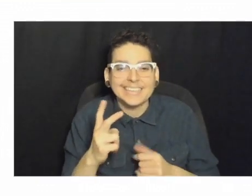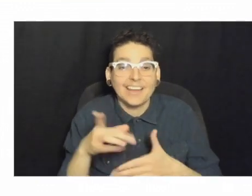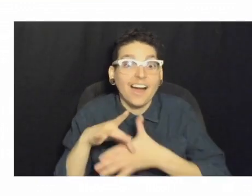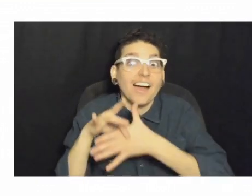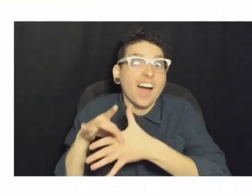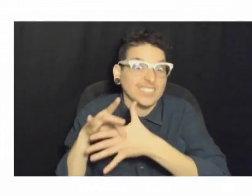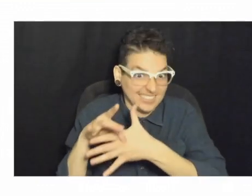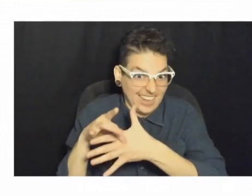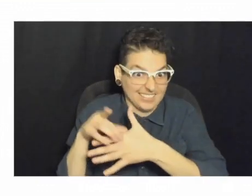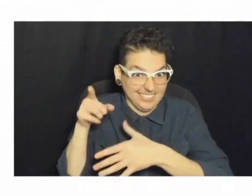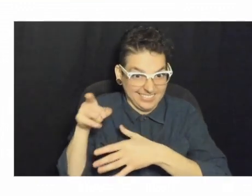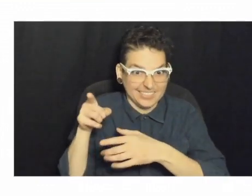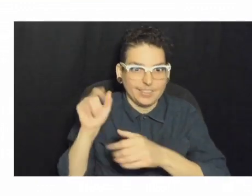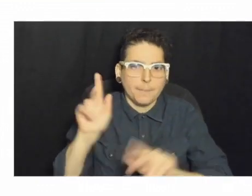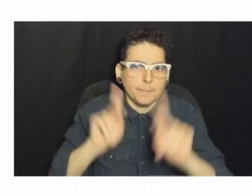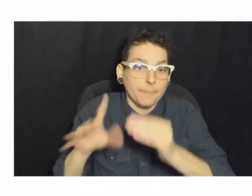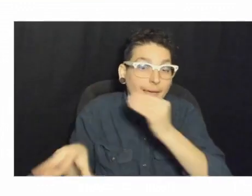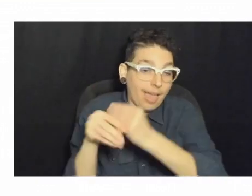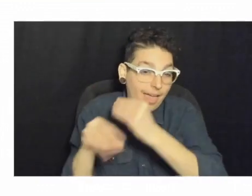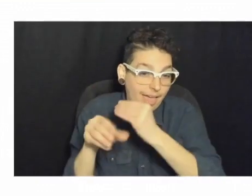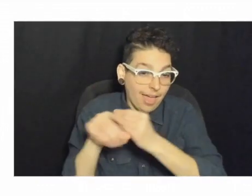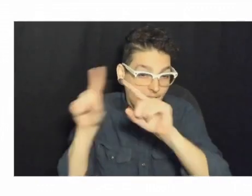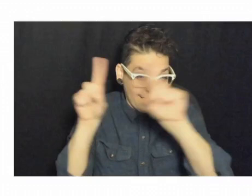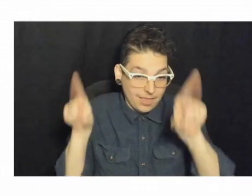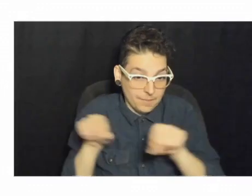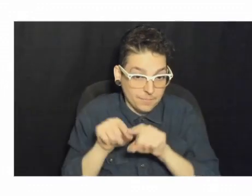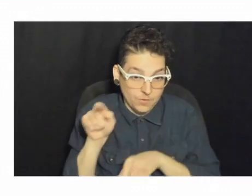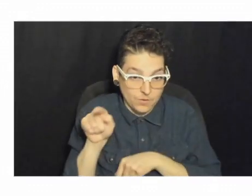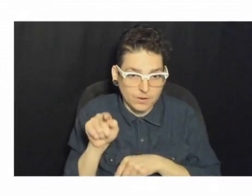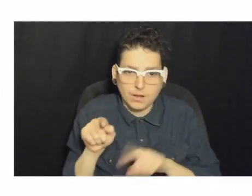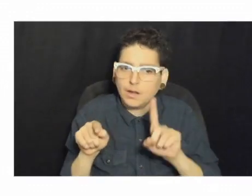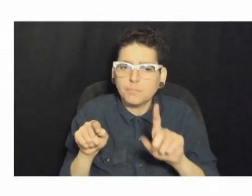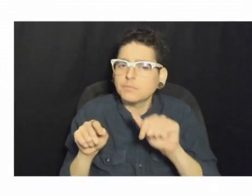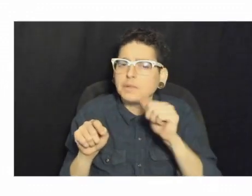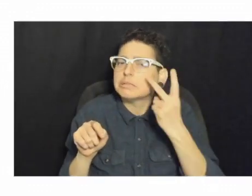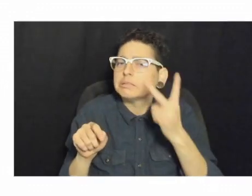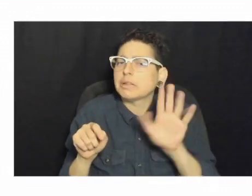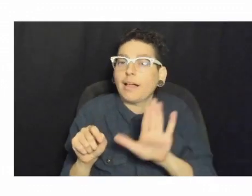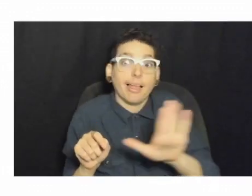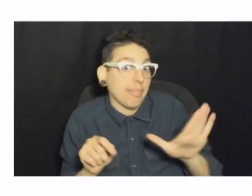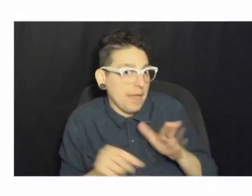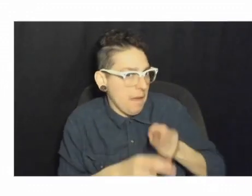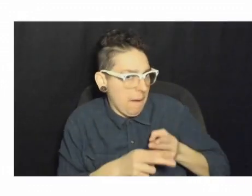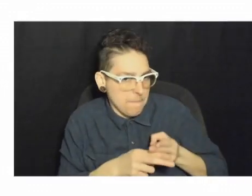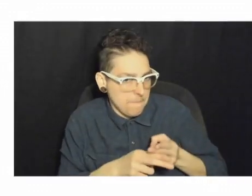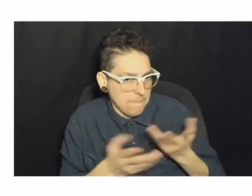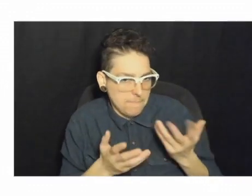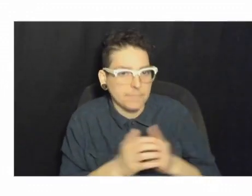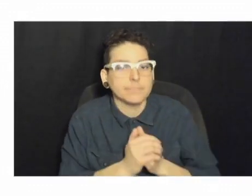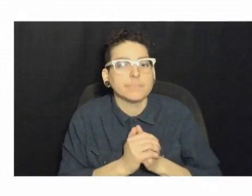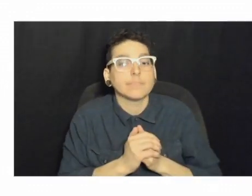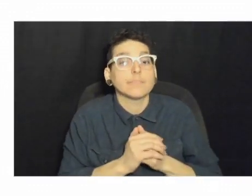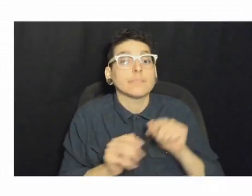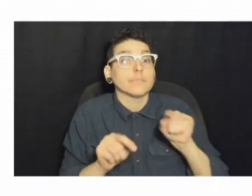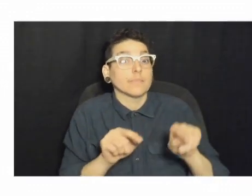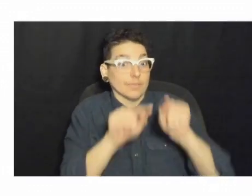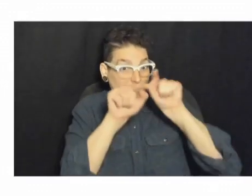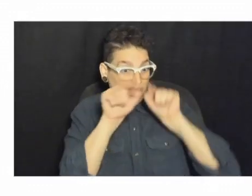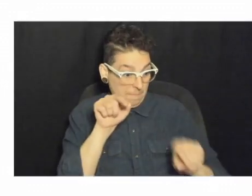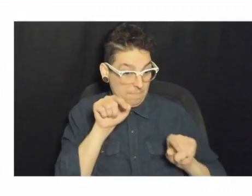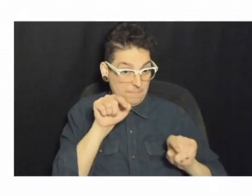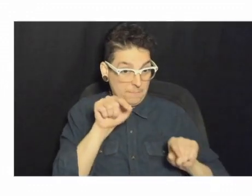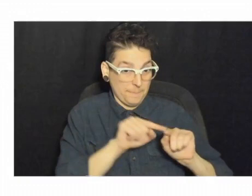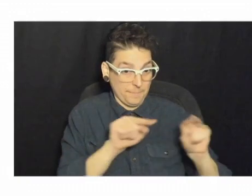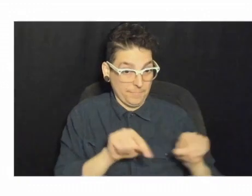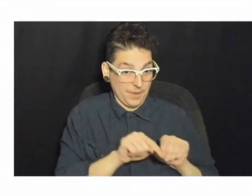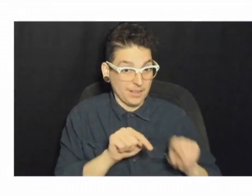won't necessarily see their names. In the bottom right-hand part of the screen shows the zoom in, zoom out percentage. So you